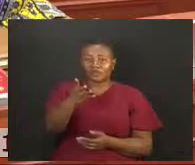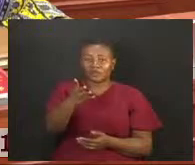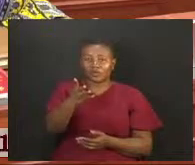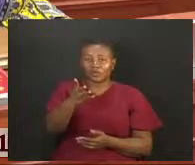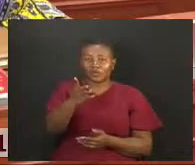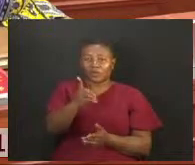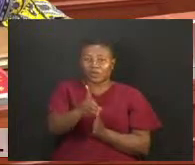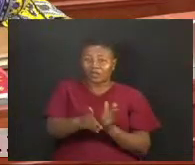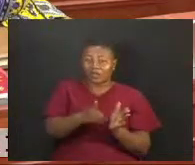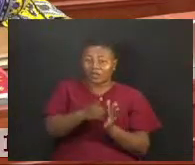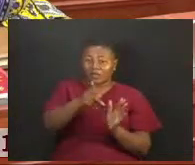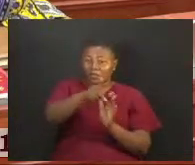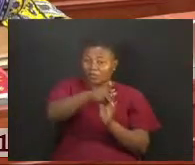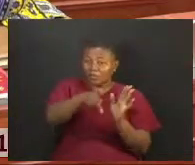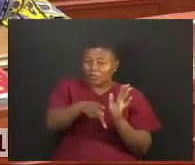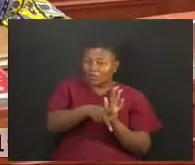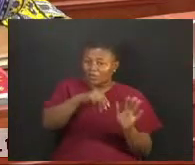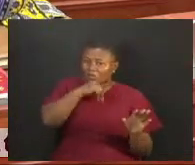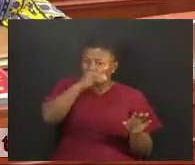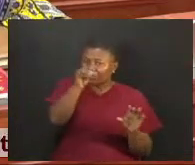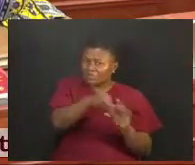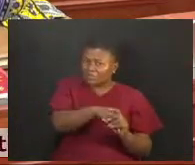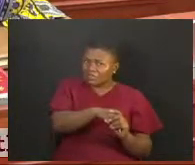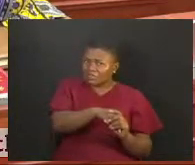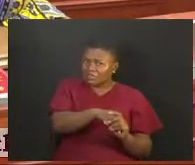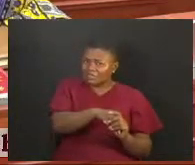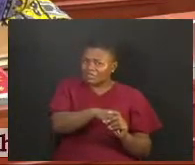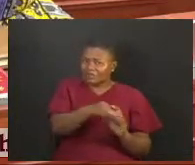policy is not included in his budget statement.